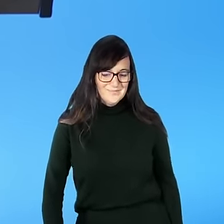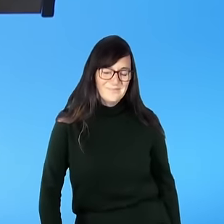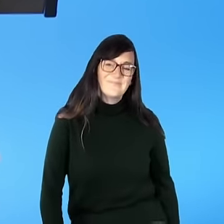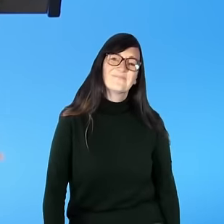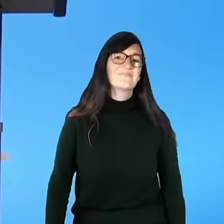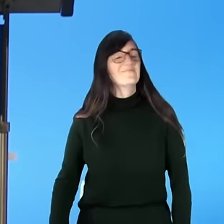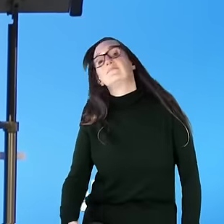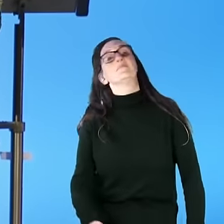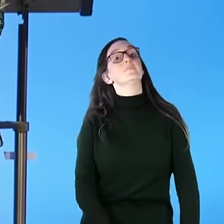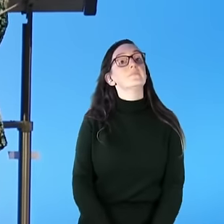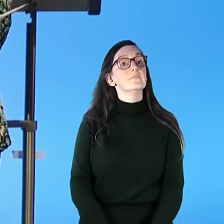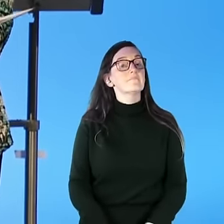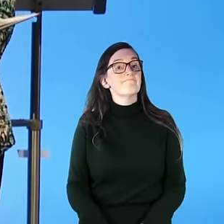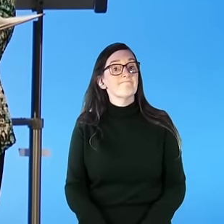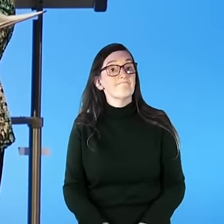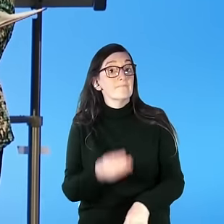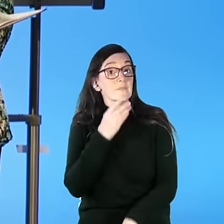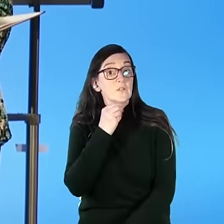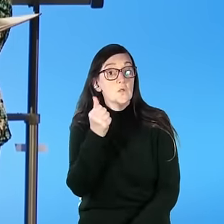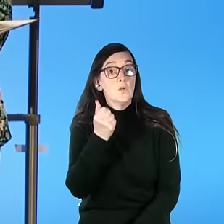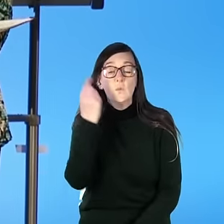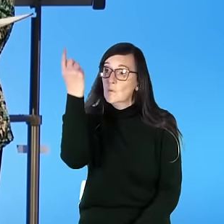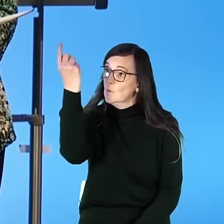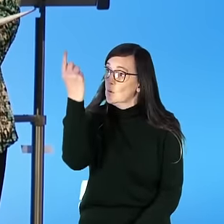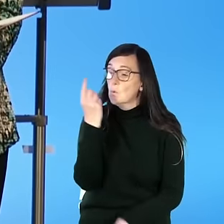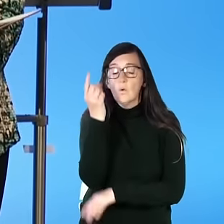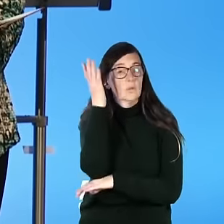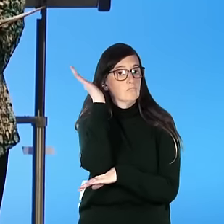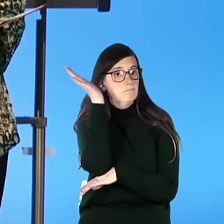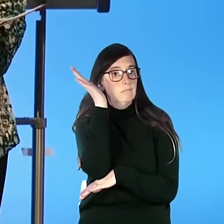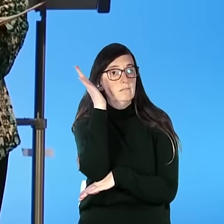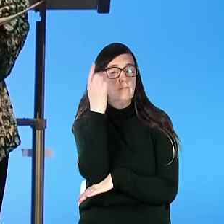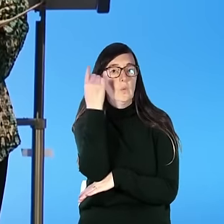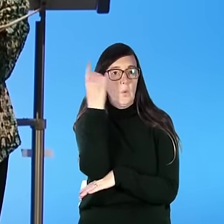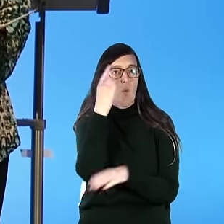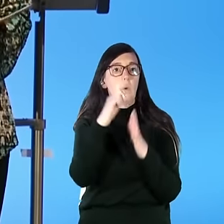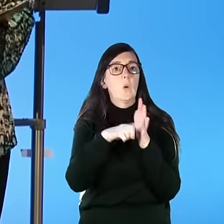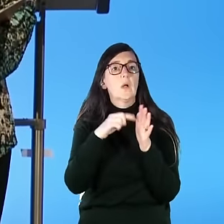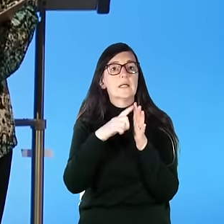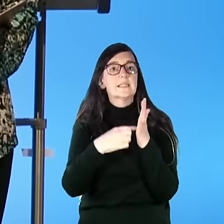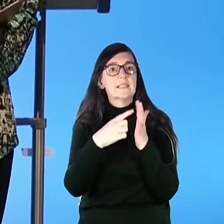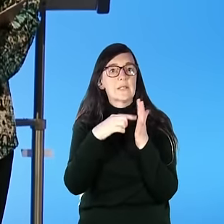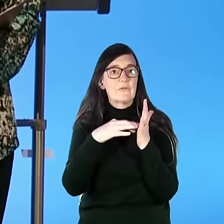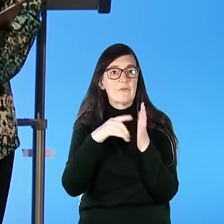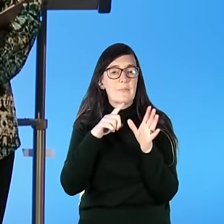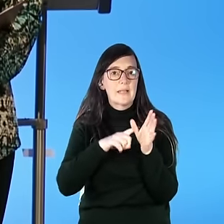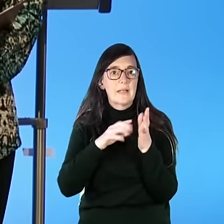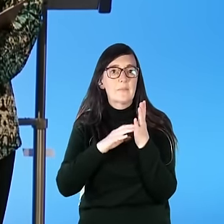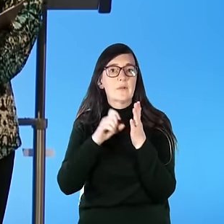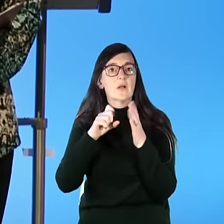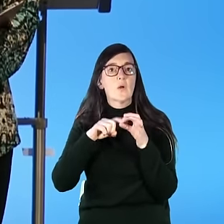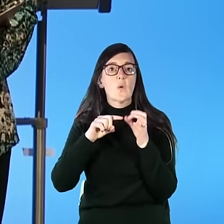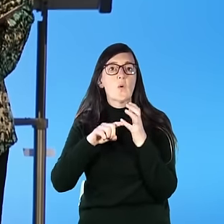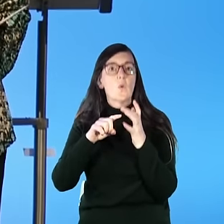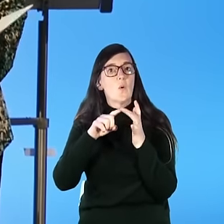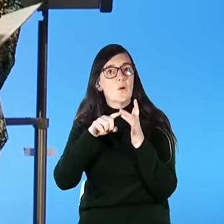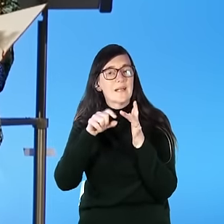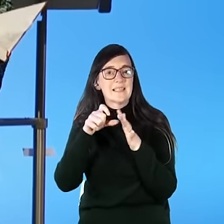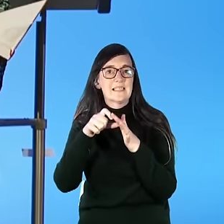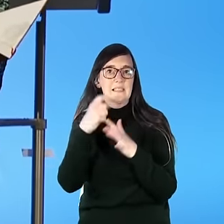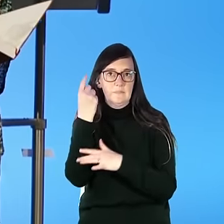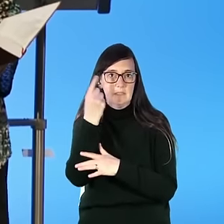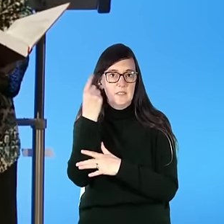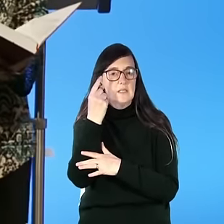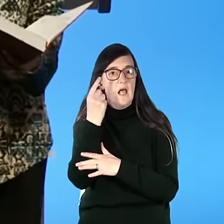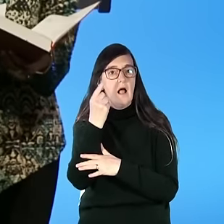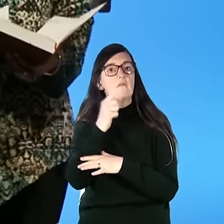Well, in a moment, Jeremy McQuoid, who is the chair of Keswick Ministries Trustees and pastor at Deeside Church in Aberdeen, will be speaking